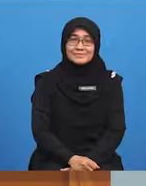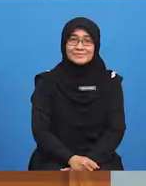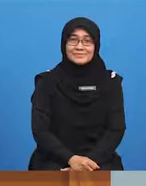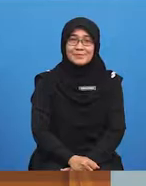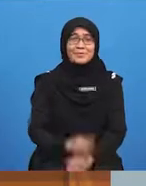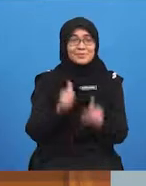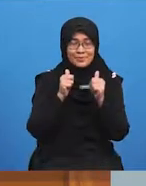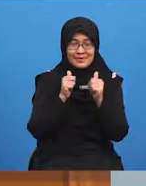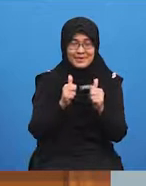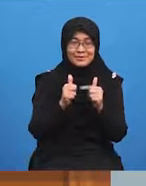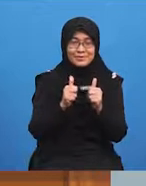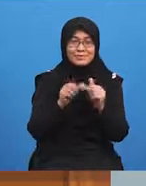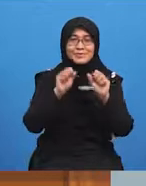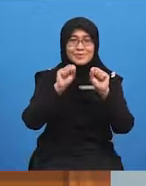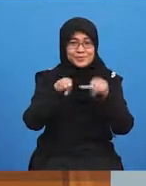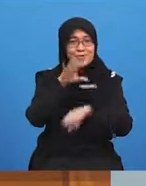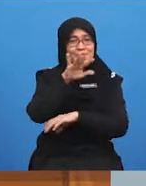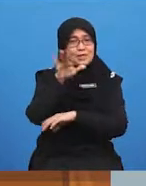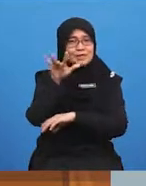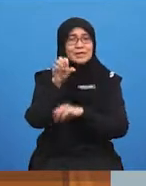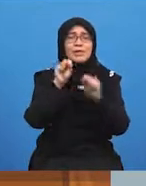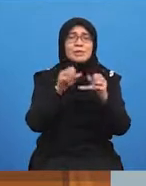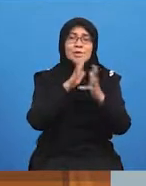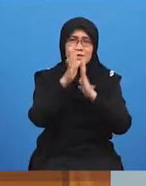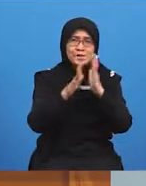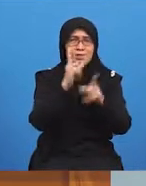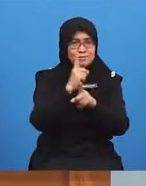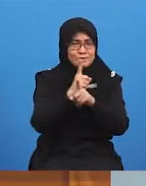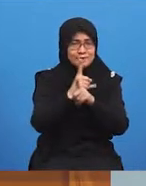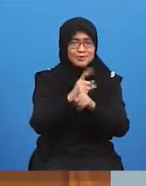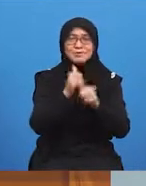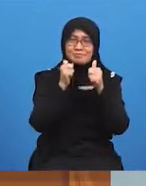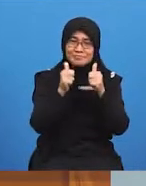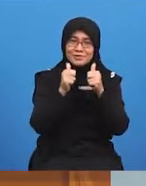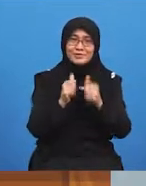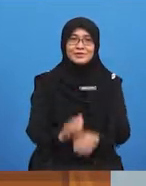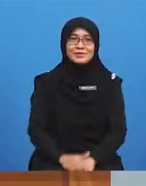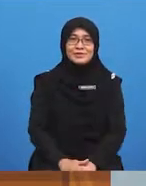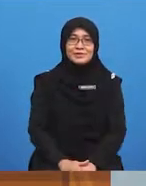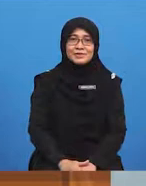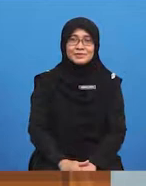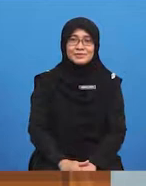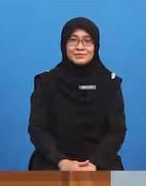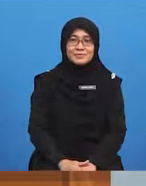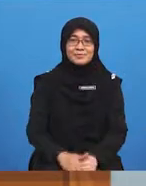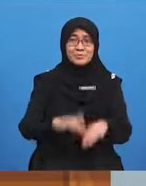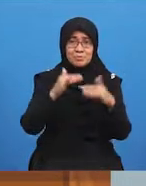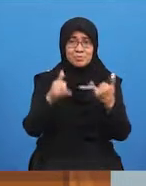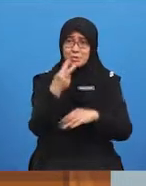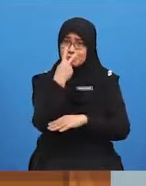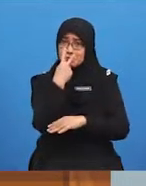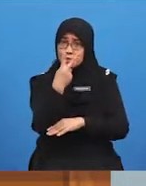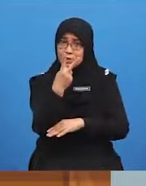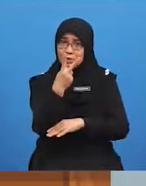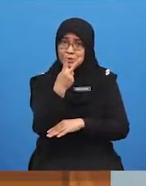Good job, boys and girls! You are all amazing! Now, let's see if you have guessed everything correctly.